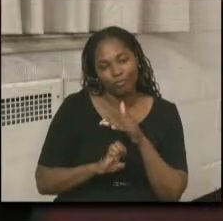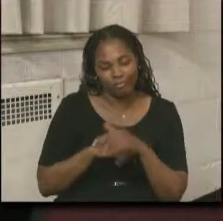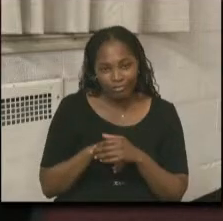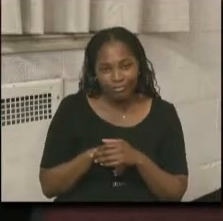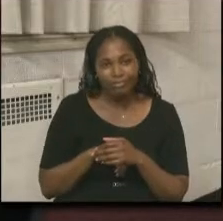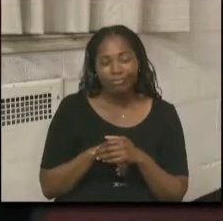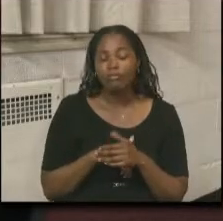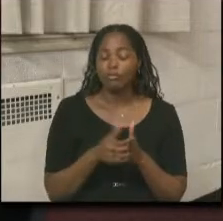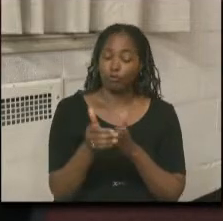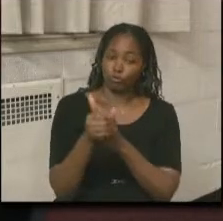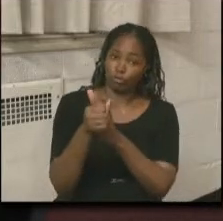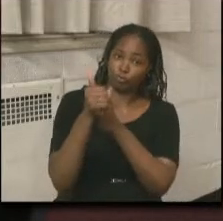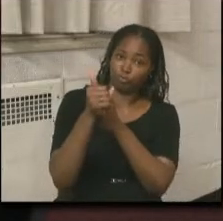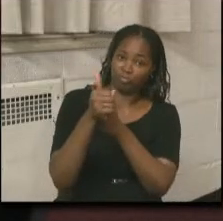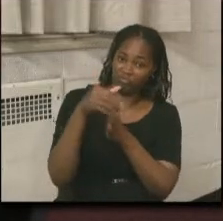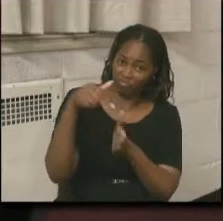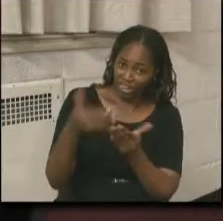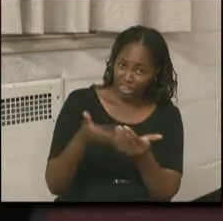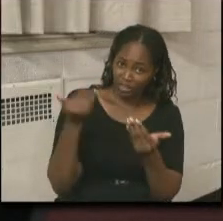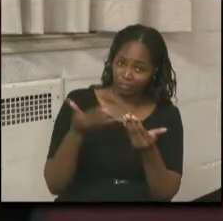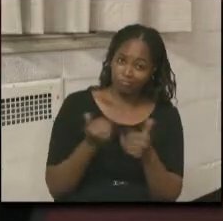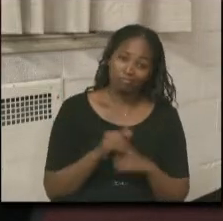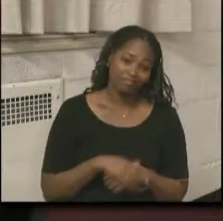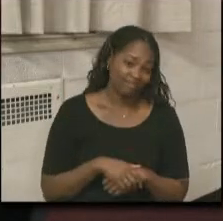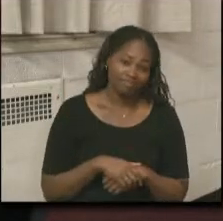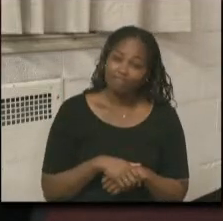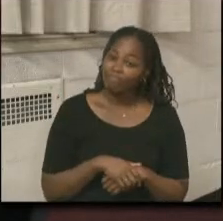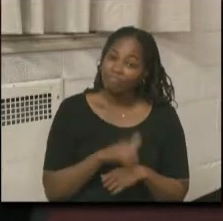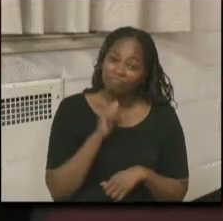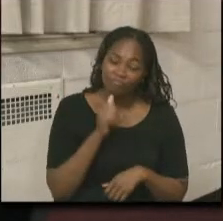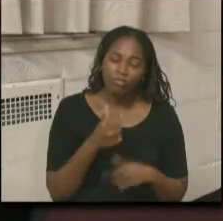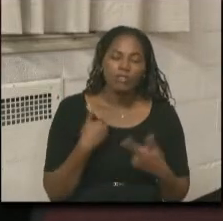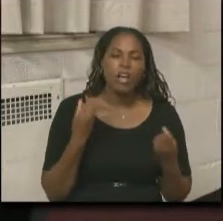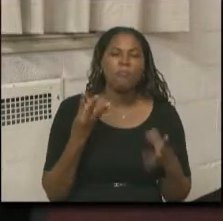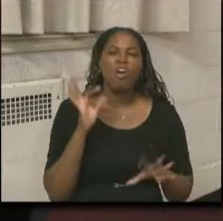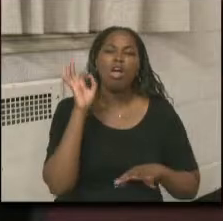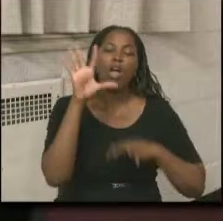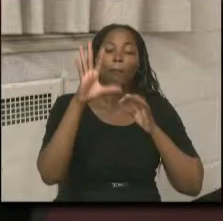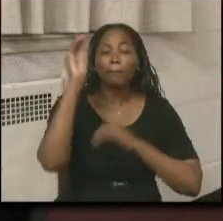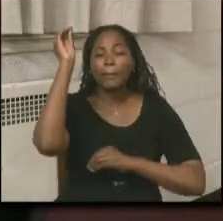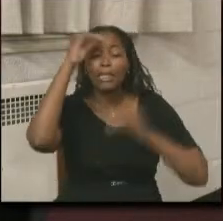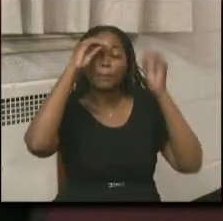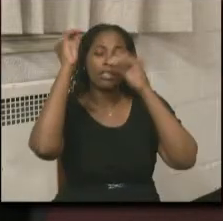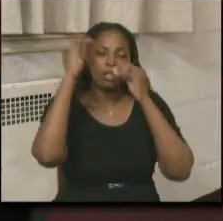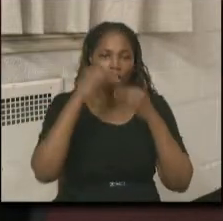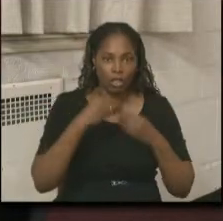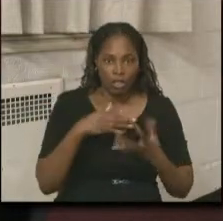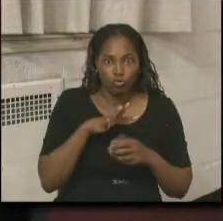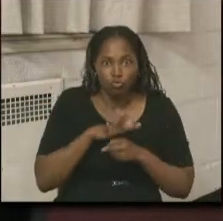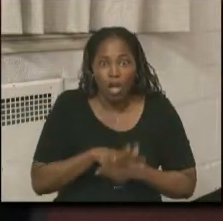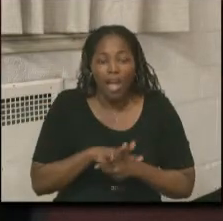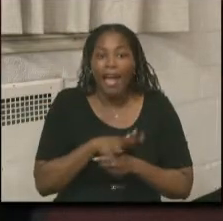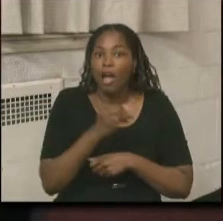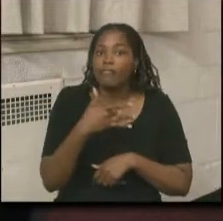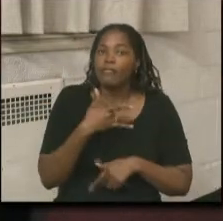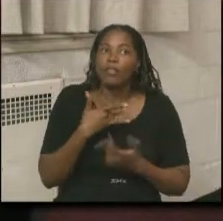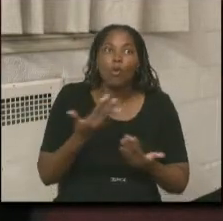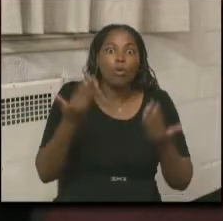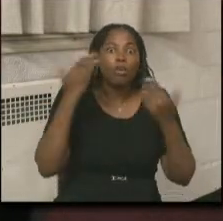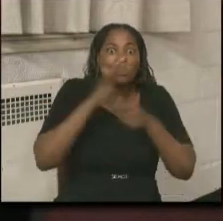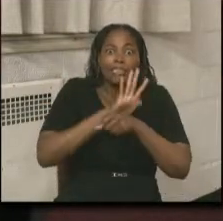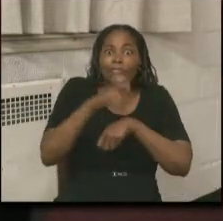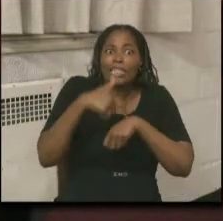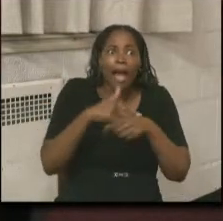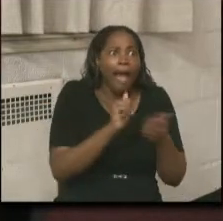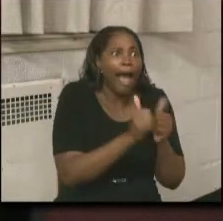Leadership isn't easy. You get a lot of opinions, a lot of headaches, and never quite enough hours to do it all.